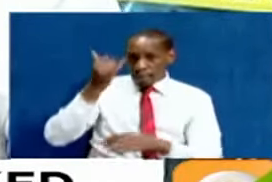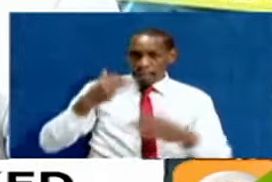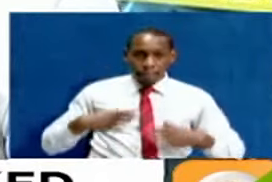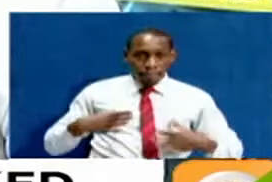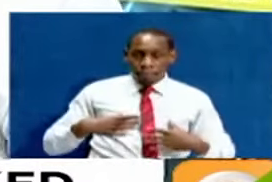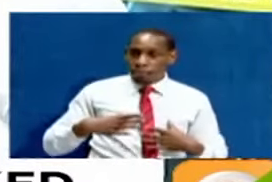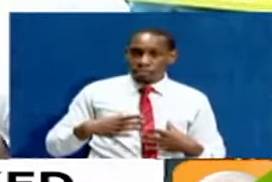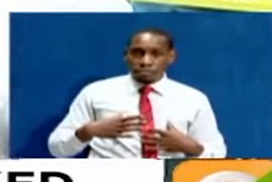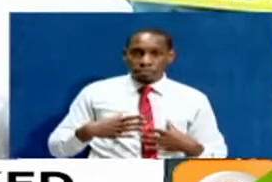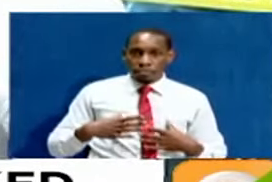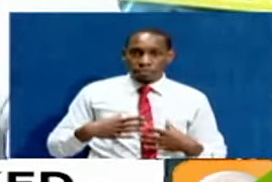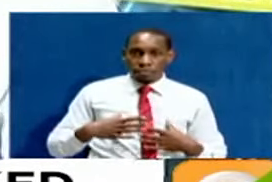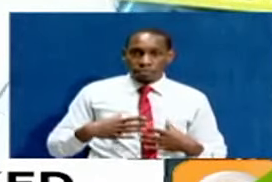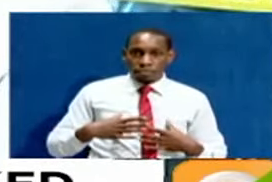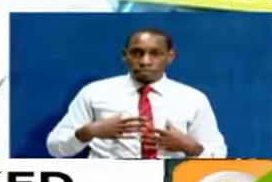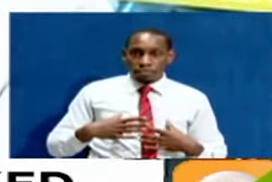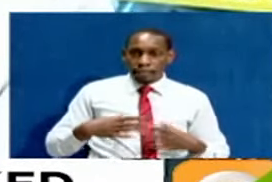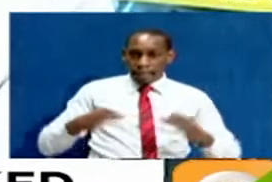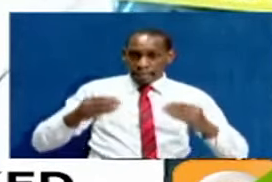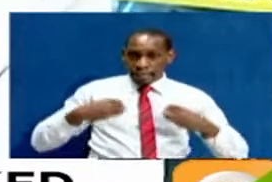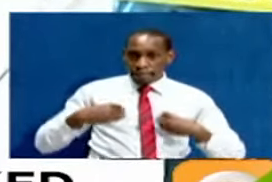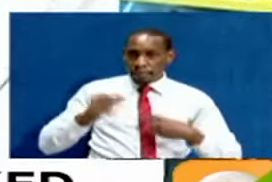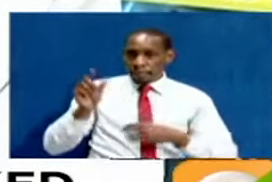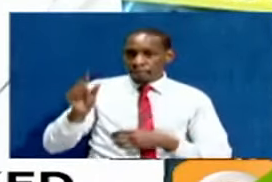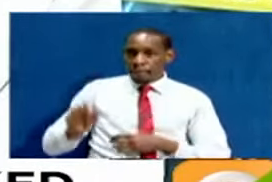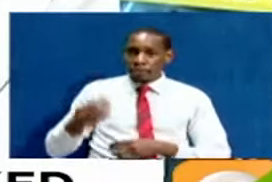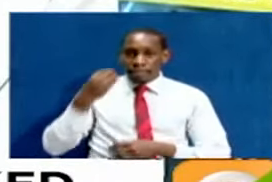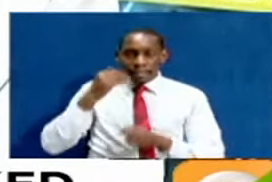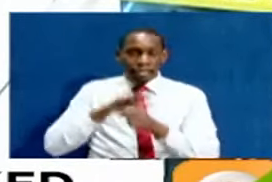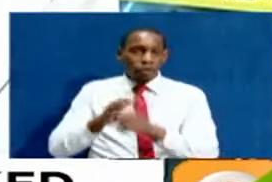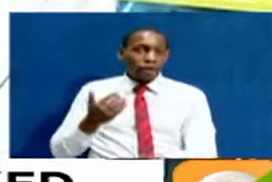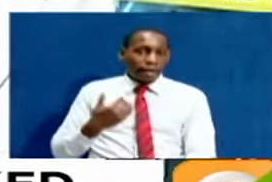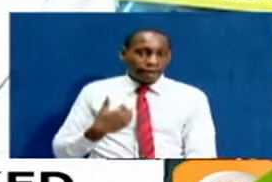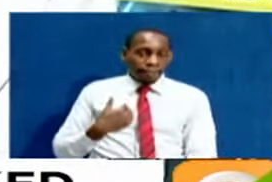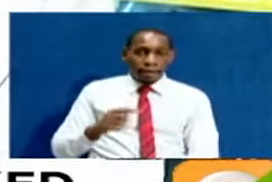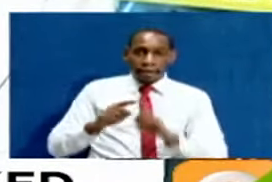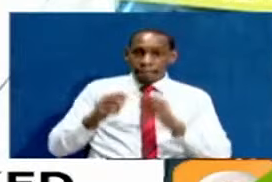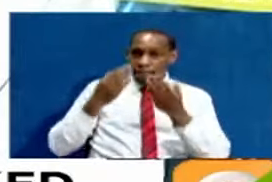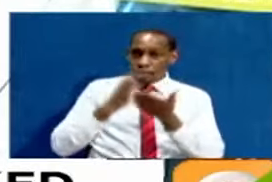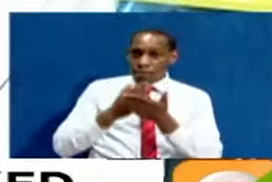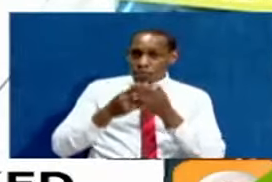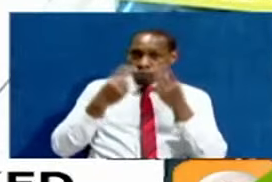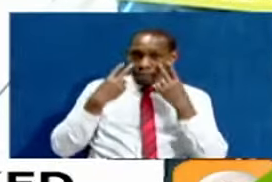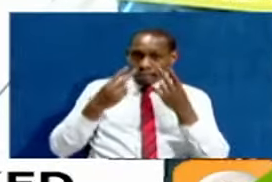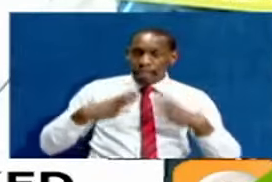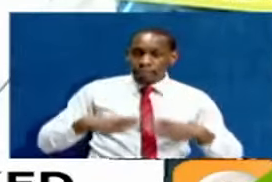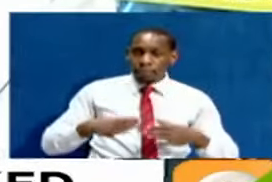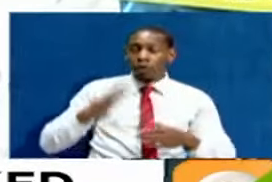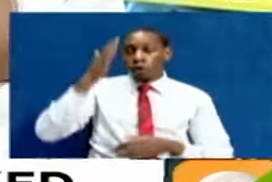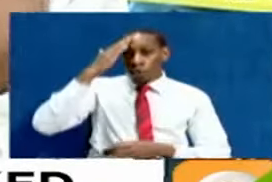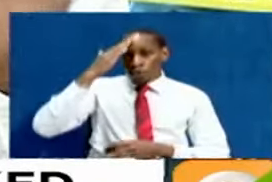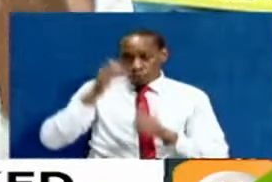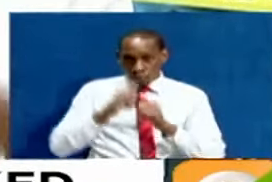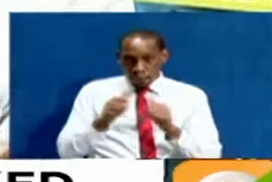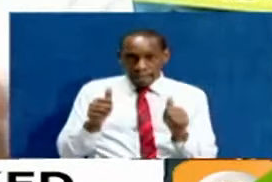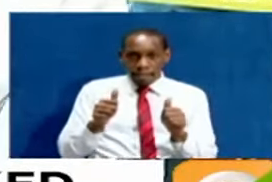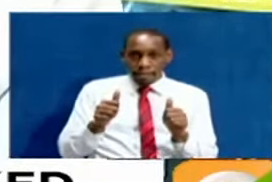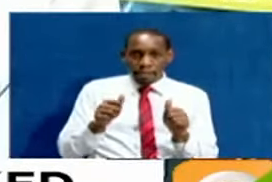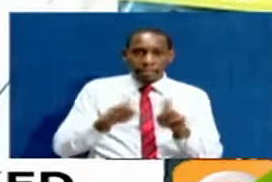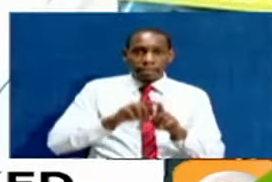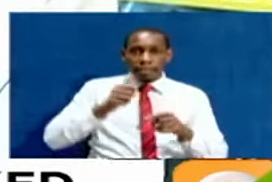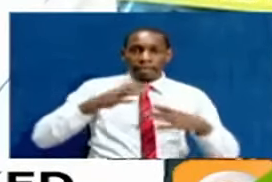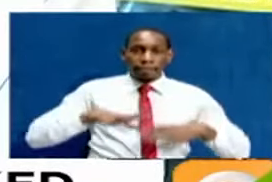even coming out to say this person had COVID and everything. Yeah. But increasingly, we've seen real people, people that we can identify with. Yeah. A number